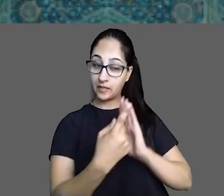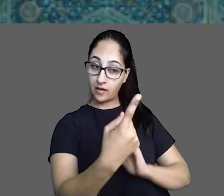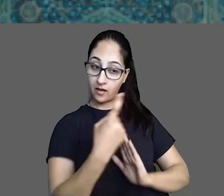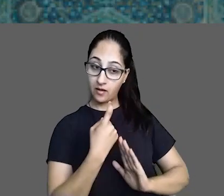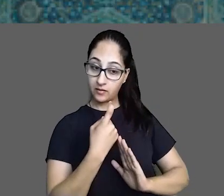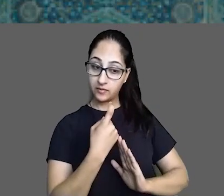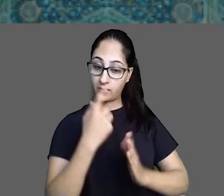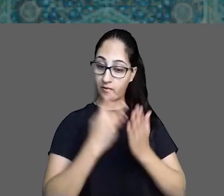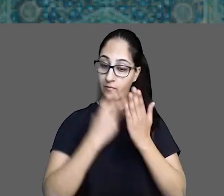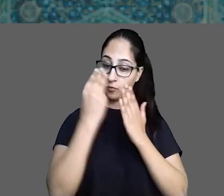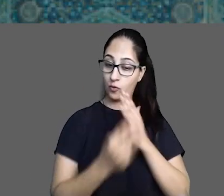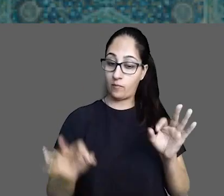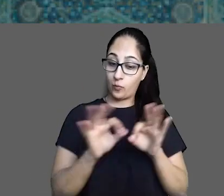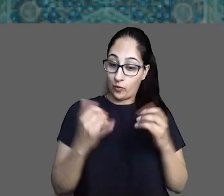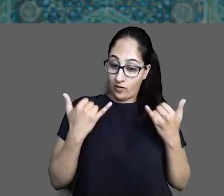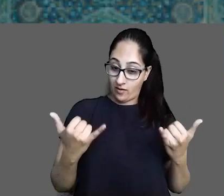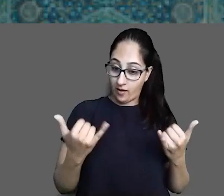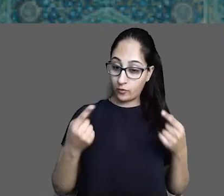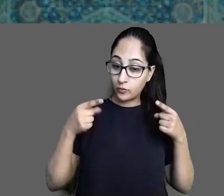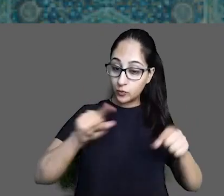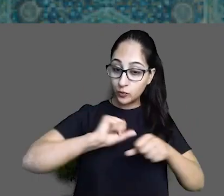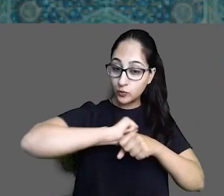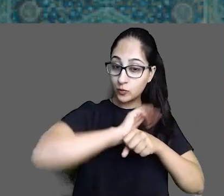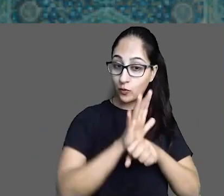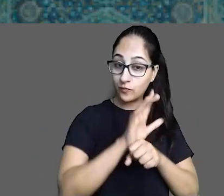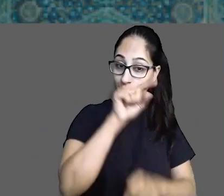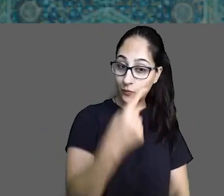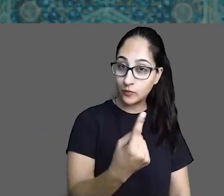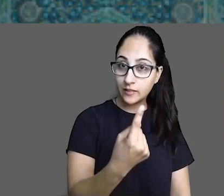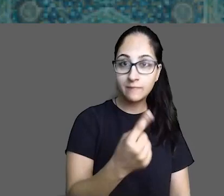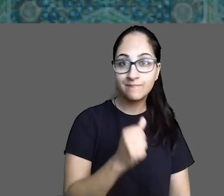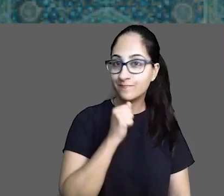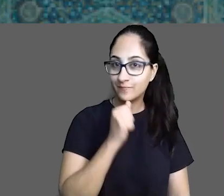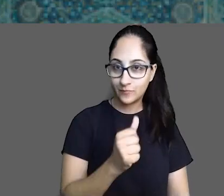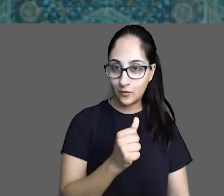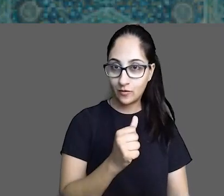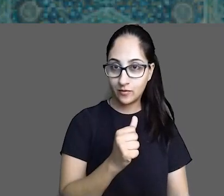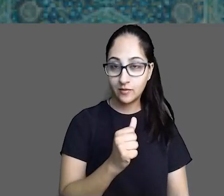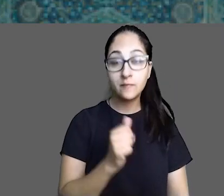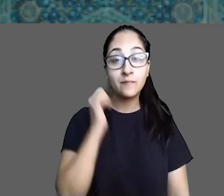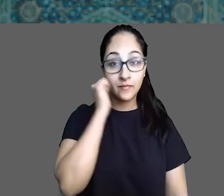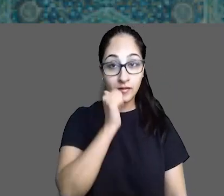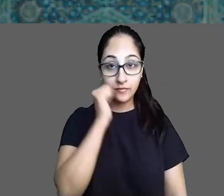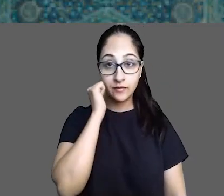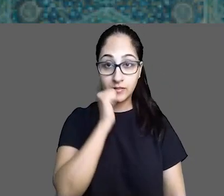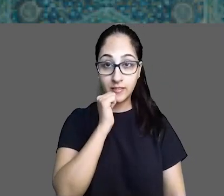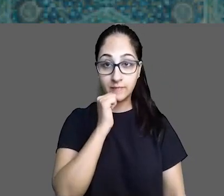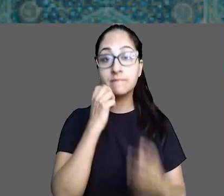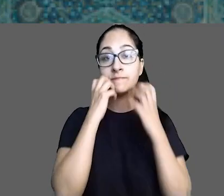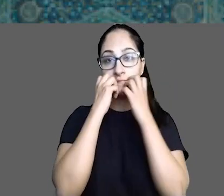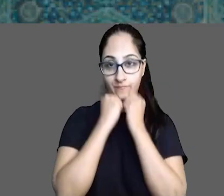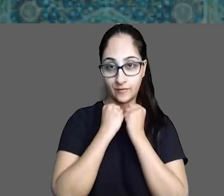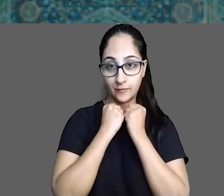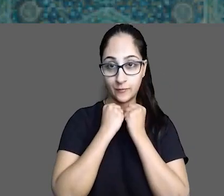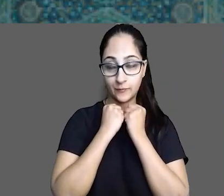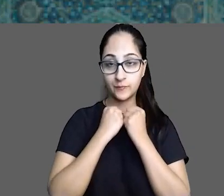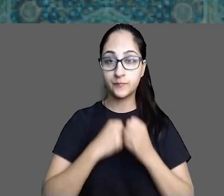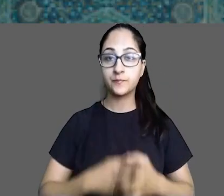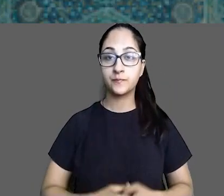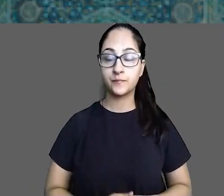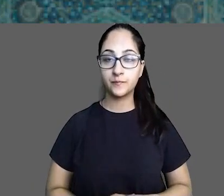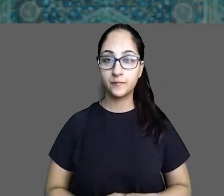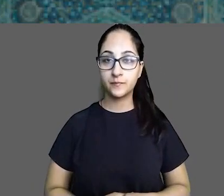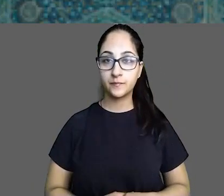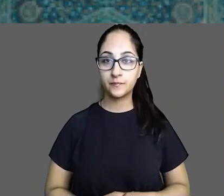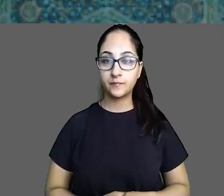So I would celebrate its importance on the daily basis and not necessarily at the time that